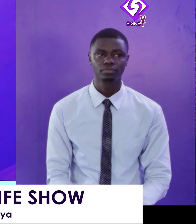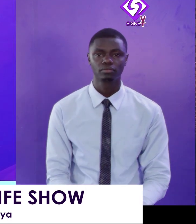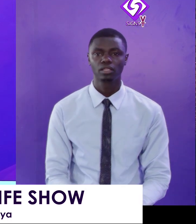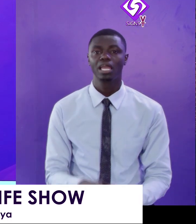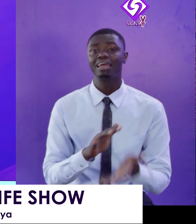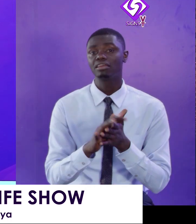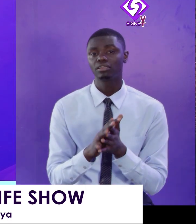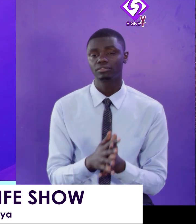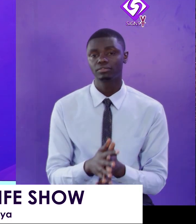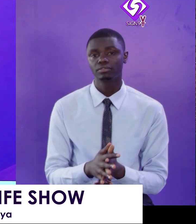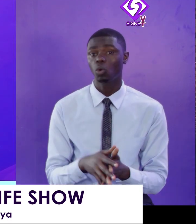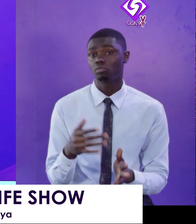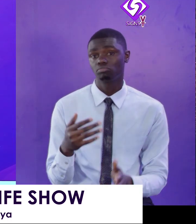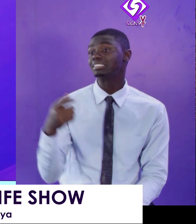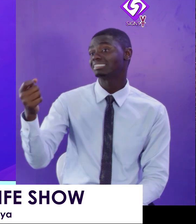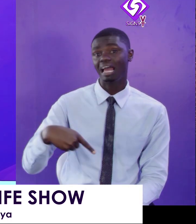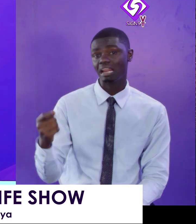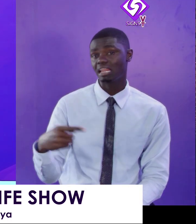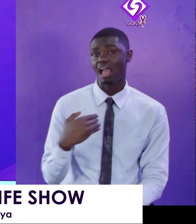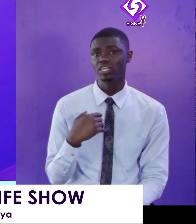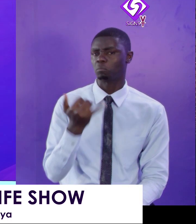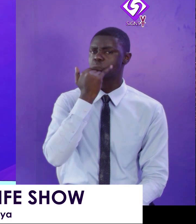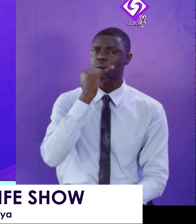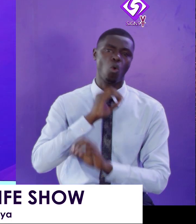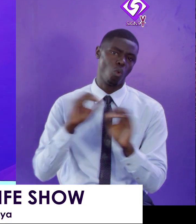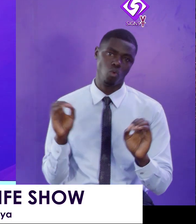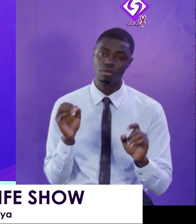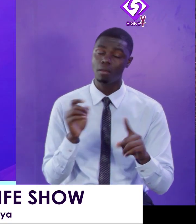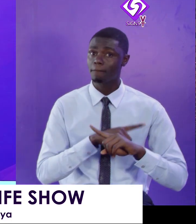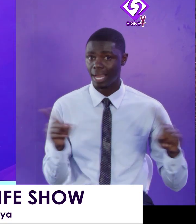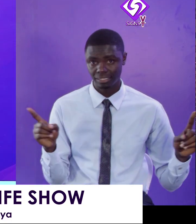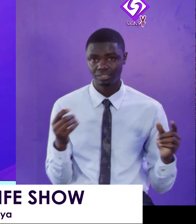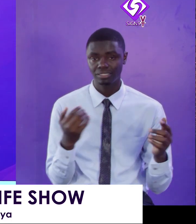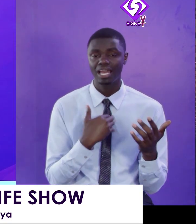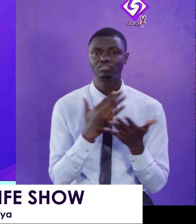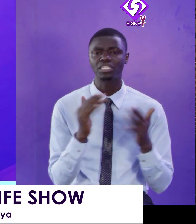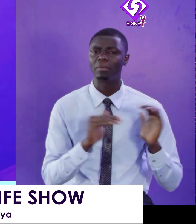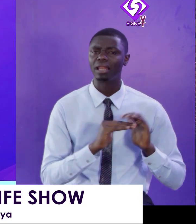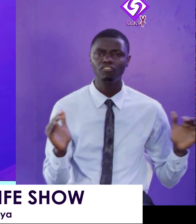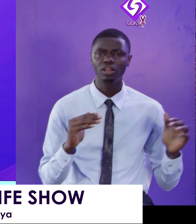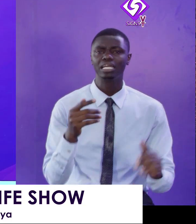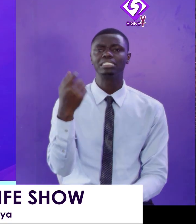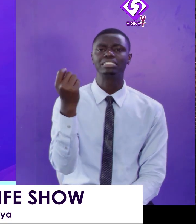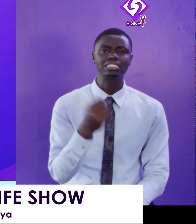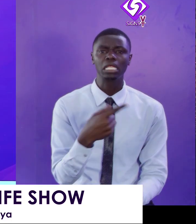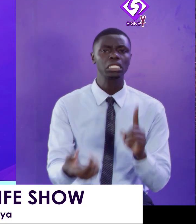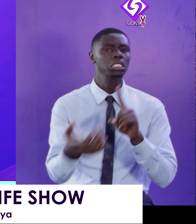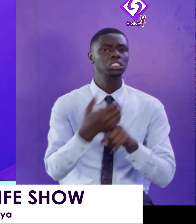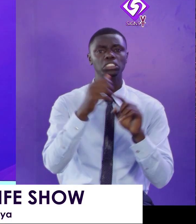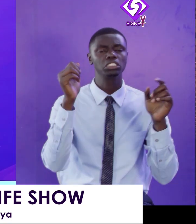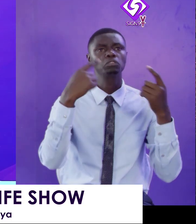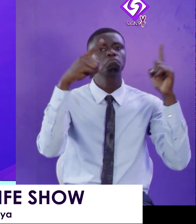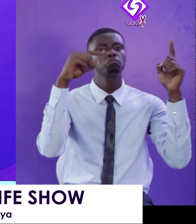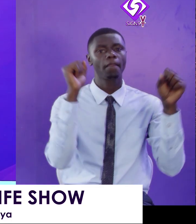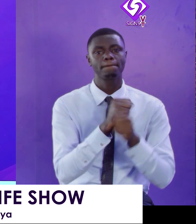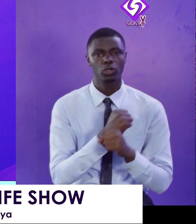wrong about being salaried, but the reality is that there are levels that salaries don't reach. Did you know that? It